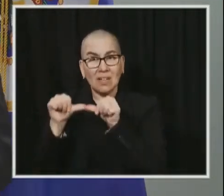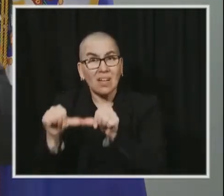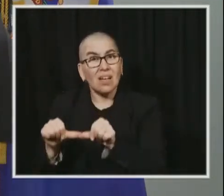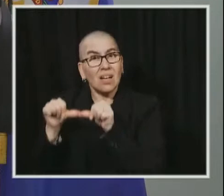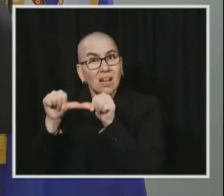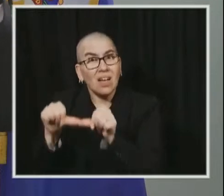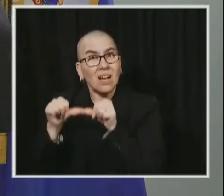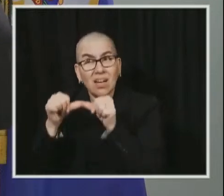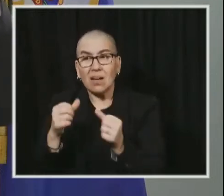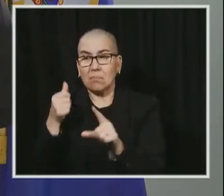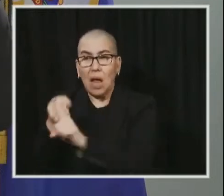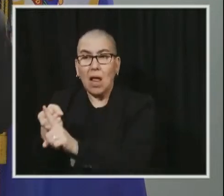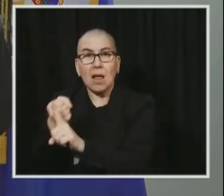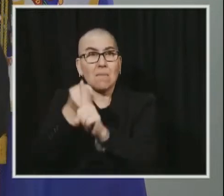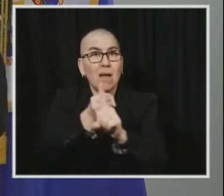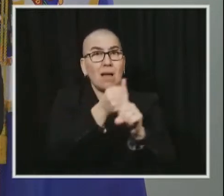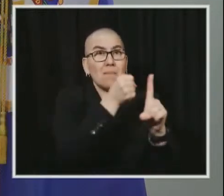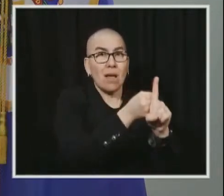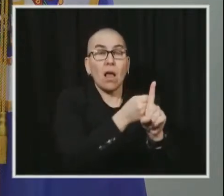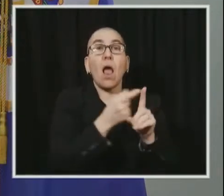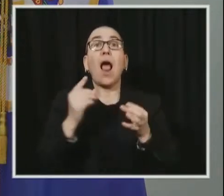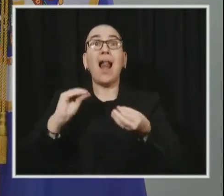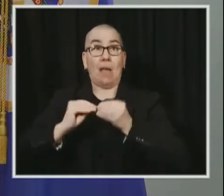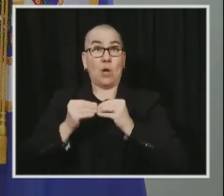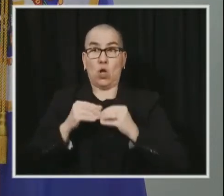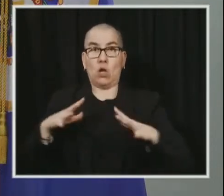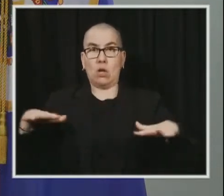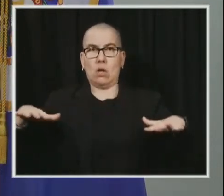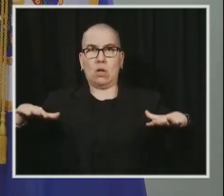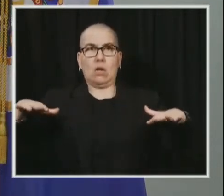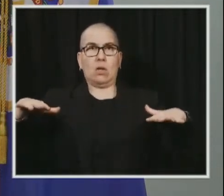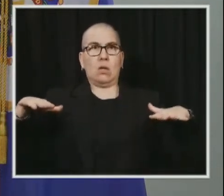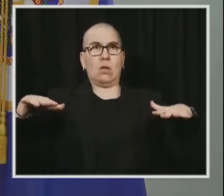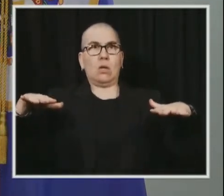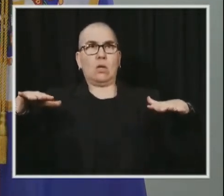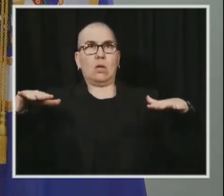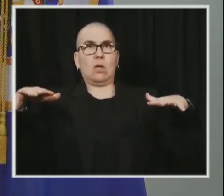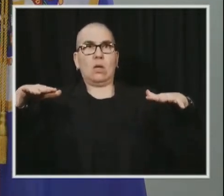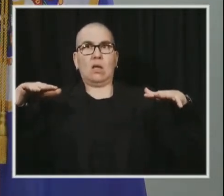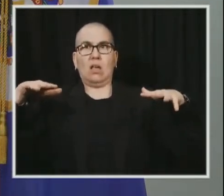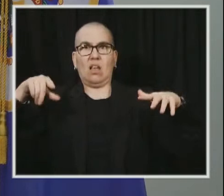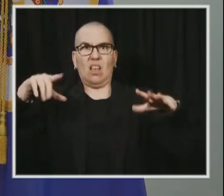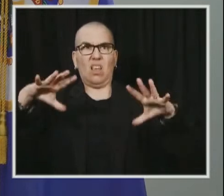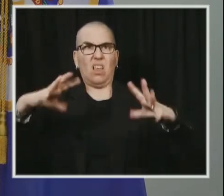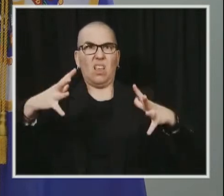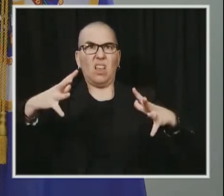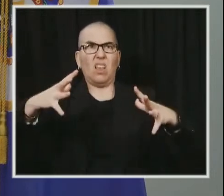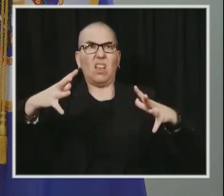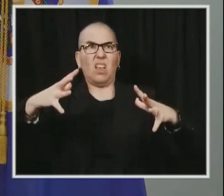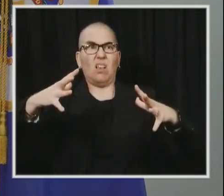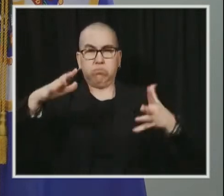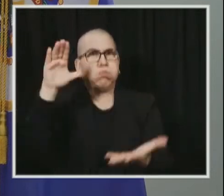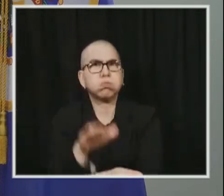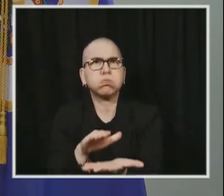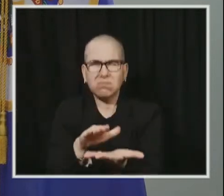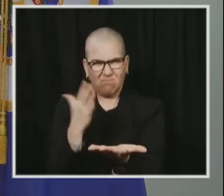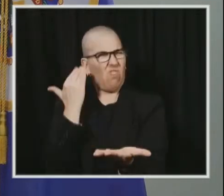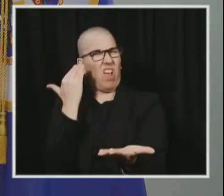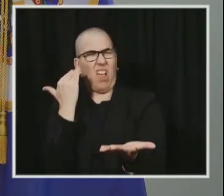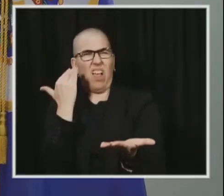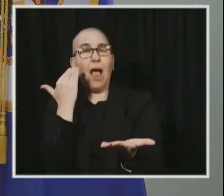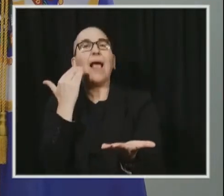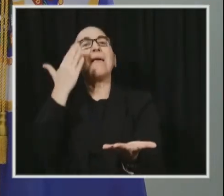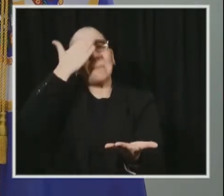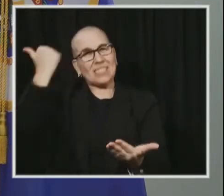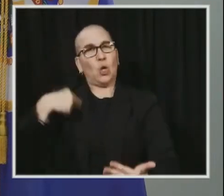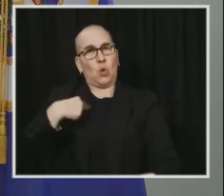people, but those numbers that are most dramatically impacted have been reduced because of mitigation efforts and